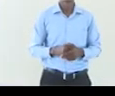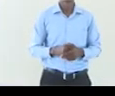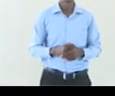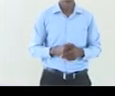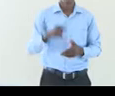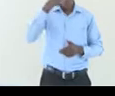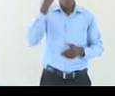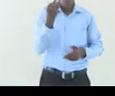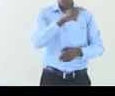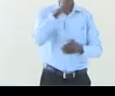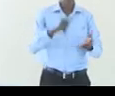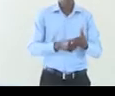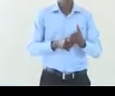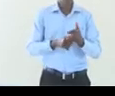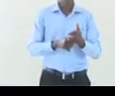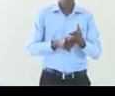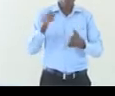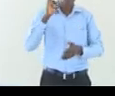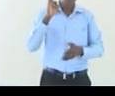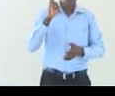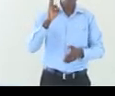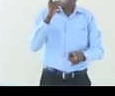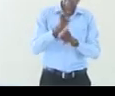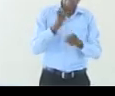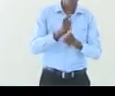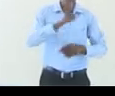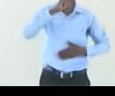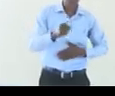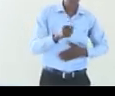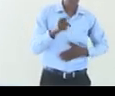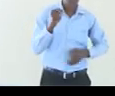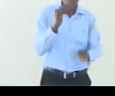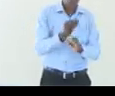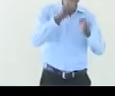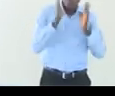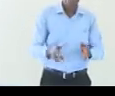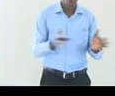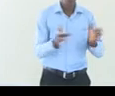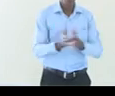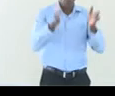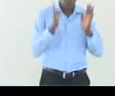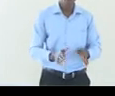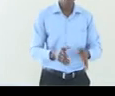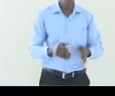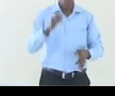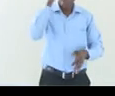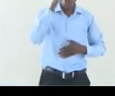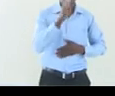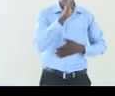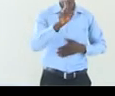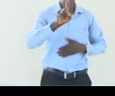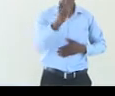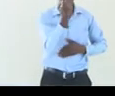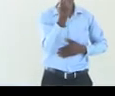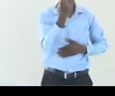On account of preaching the undiluted truth, the faithful Christian will be isolated